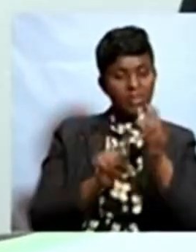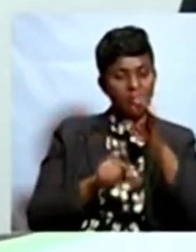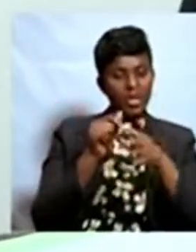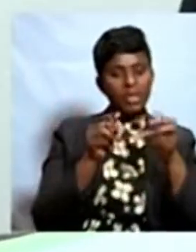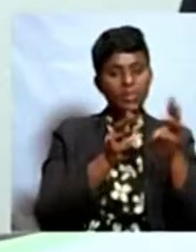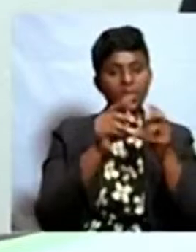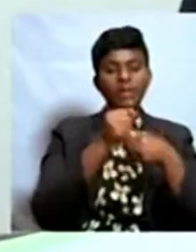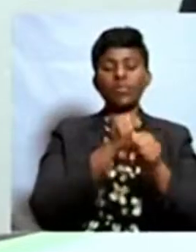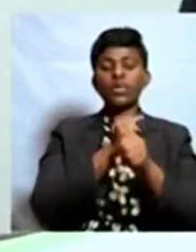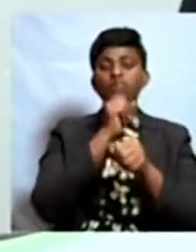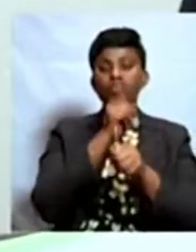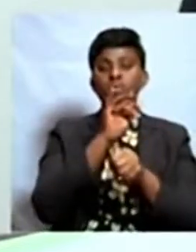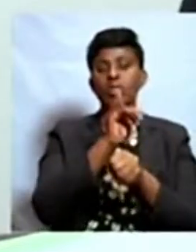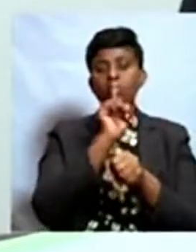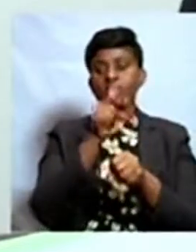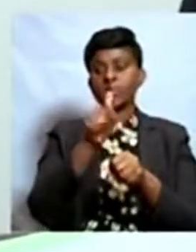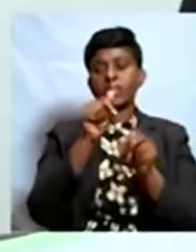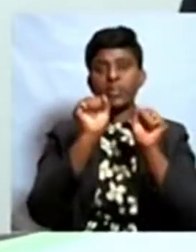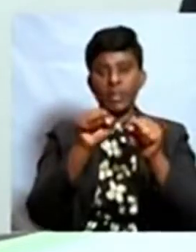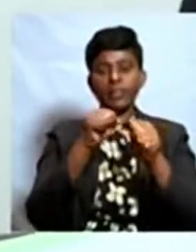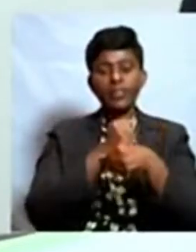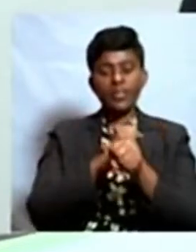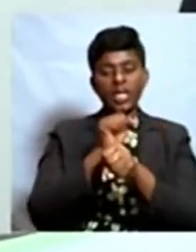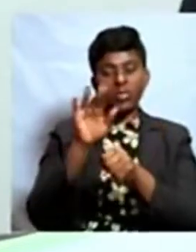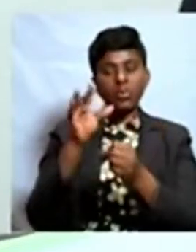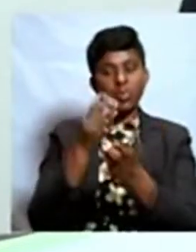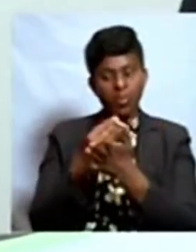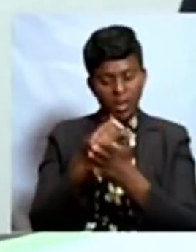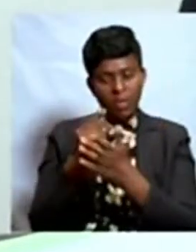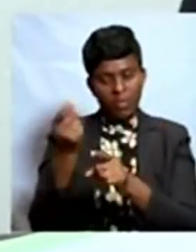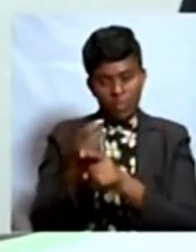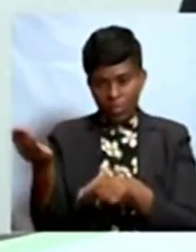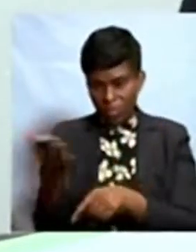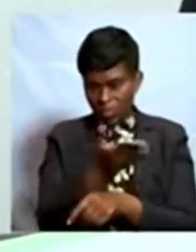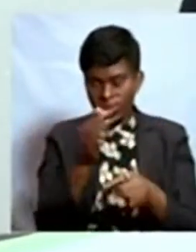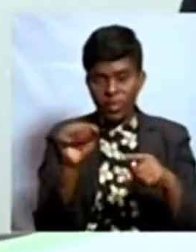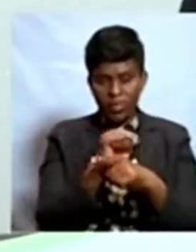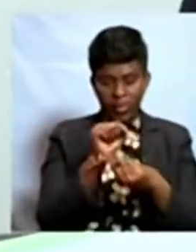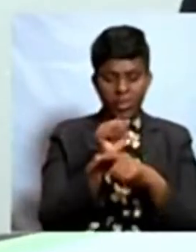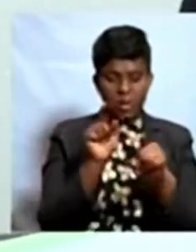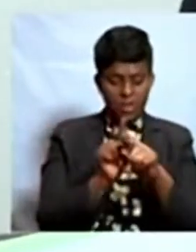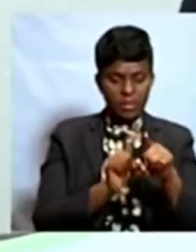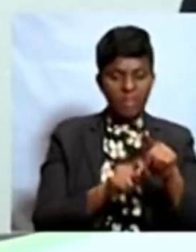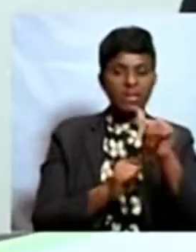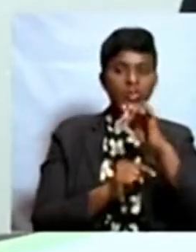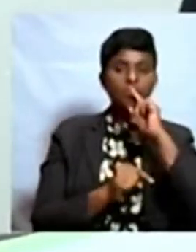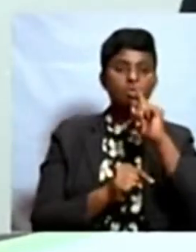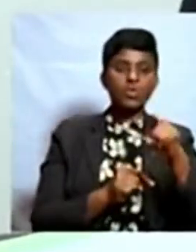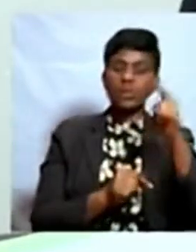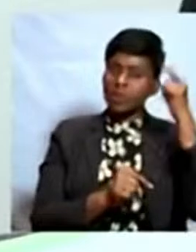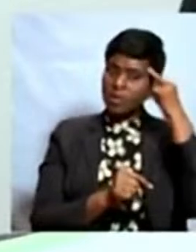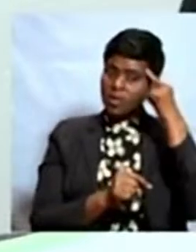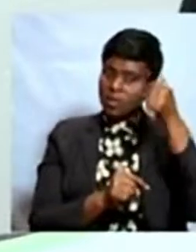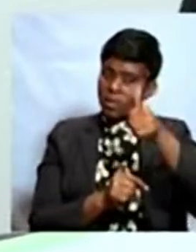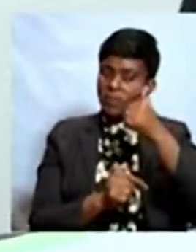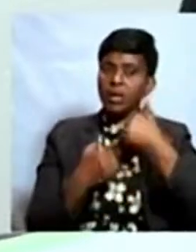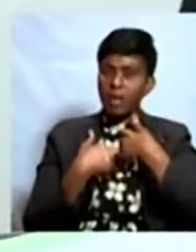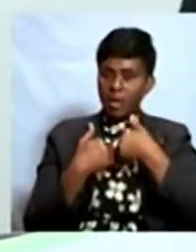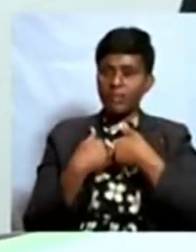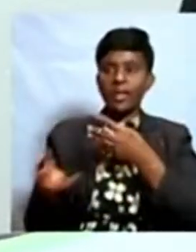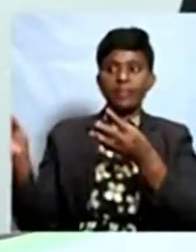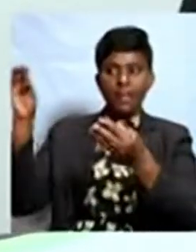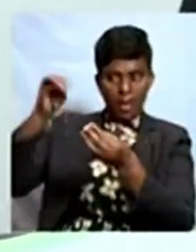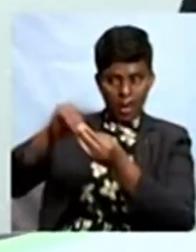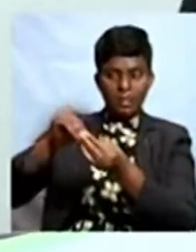way of ensuring that they are able to make their money from the training, in as much as government does